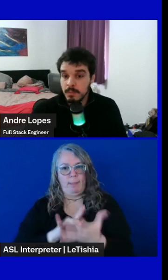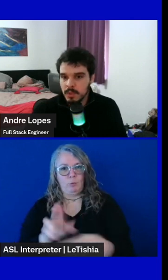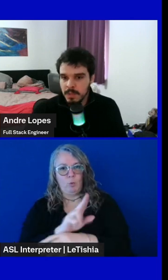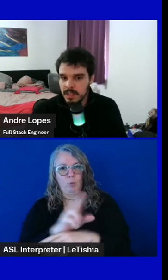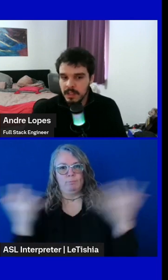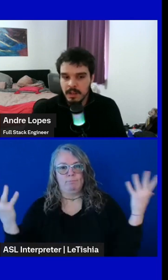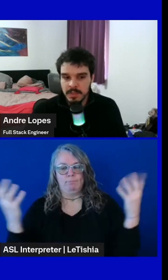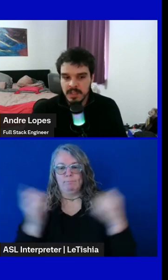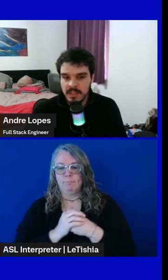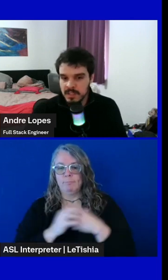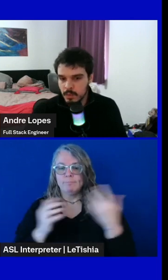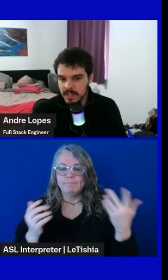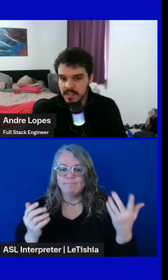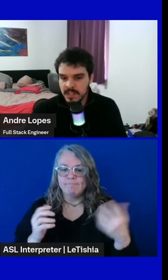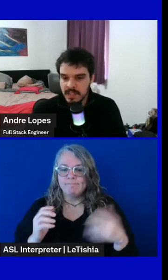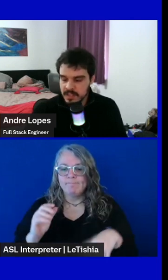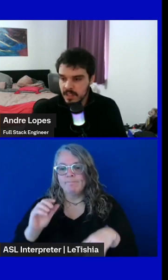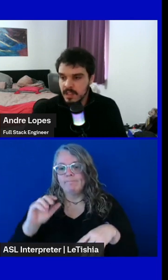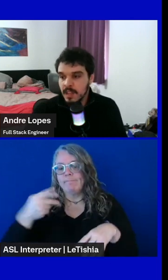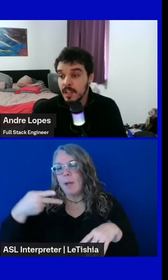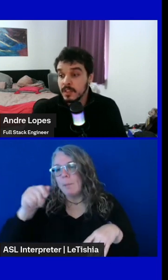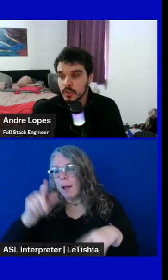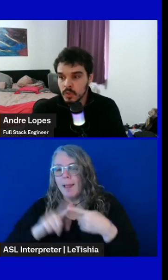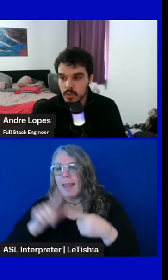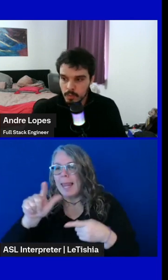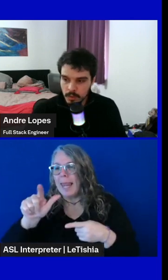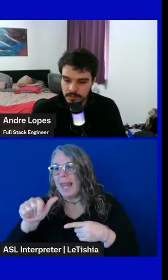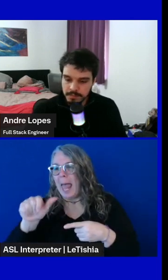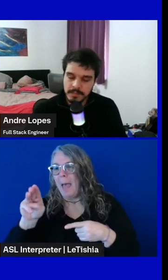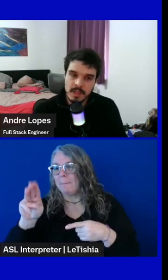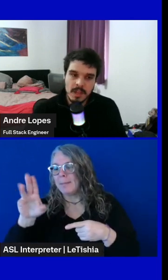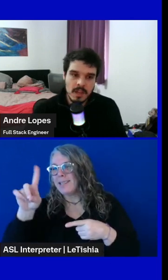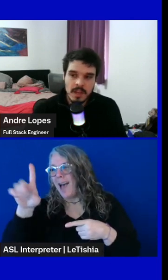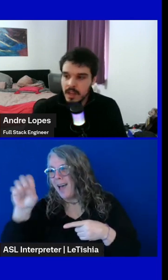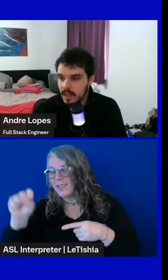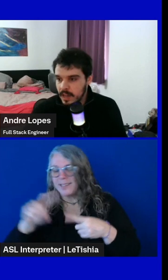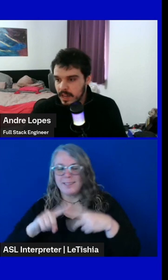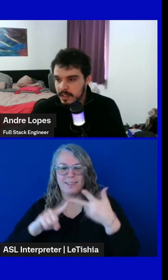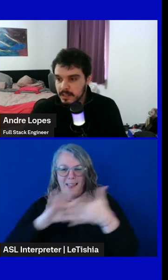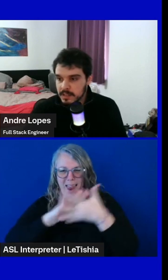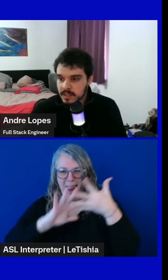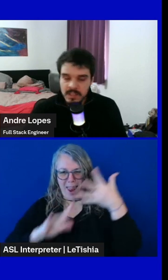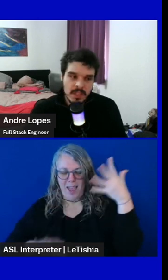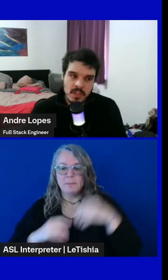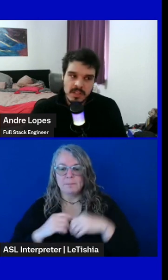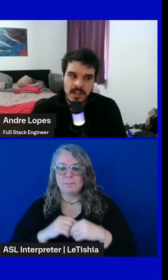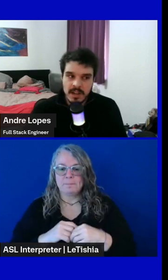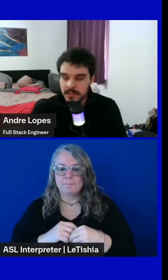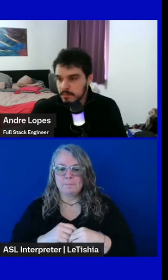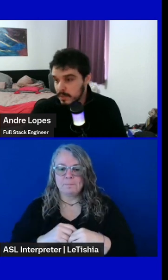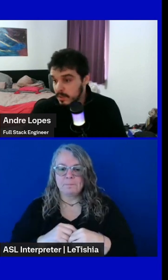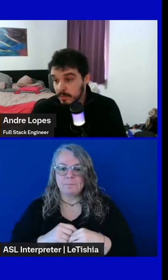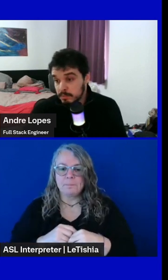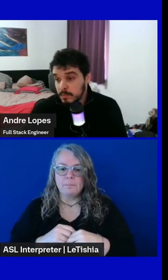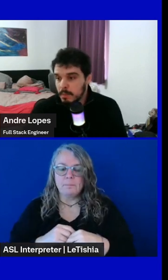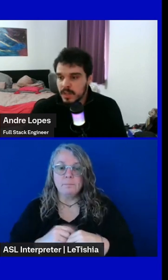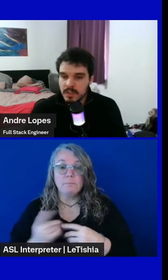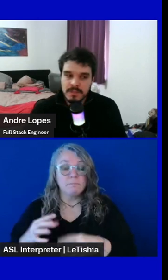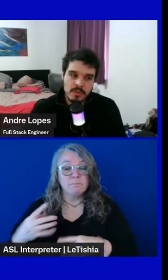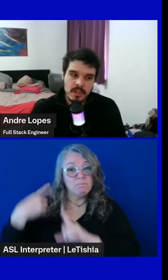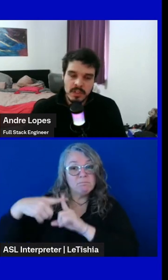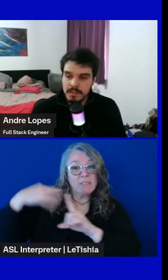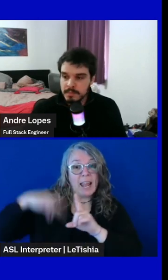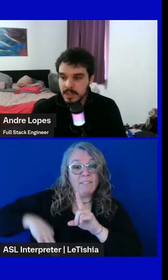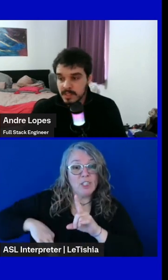Gateway, DynamoDB, Lambdas, SQS, SNS, and so on. And the advantages are you don't